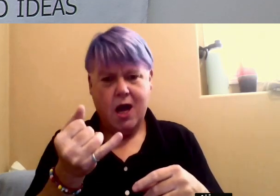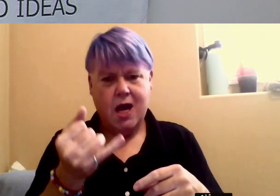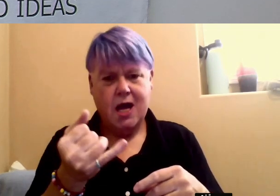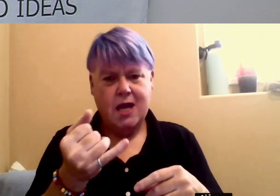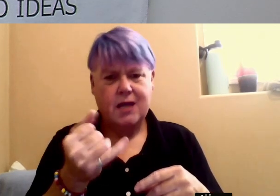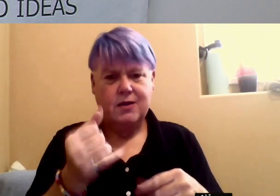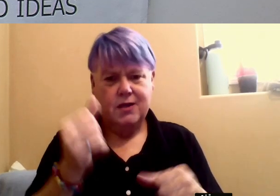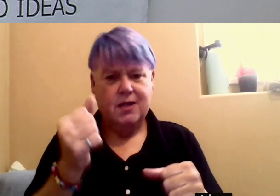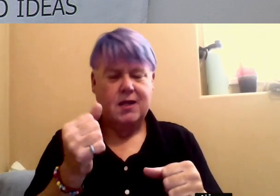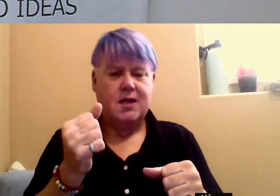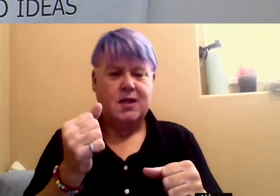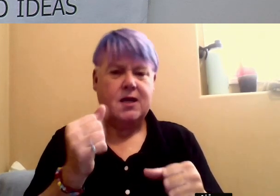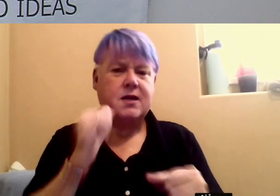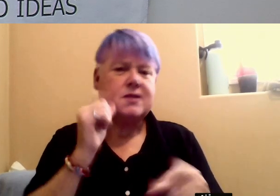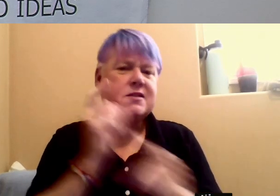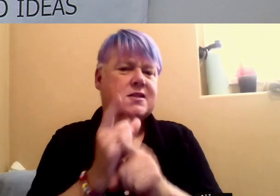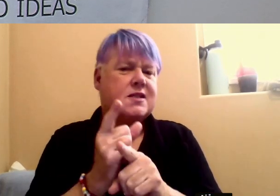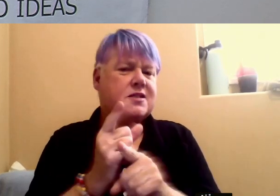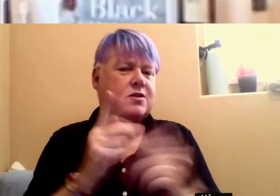project with the book.